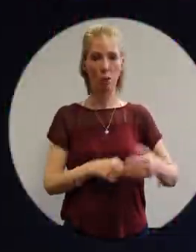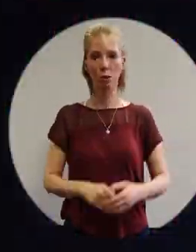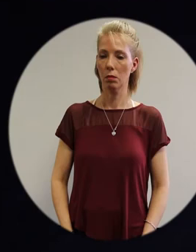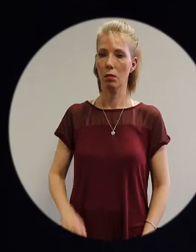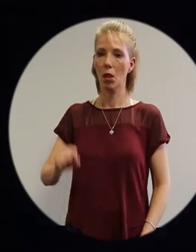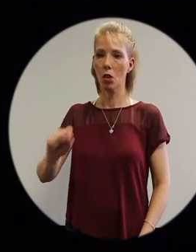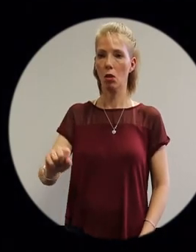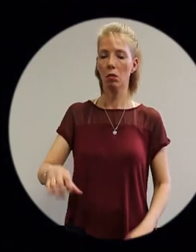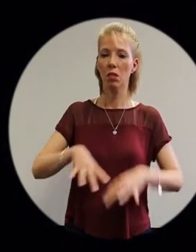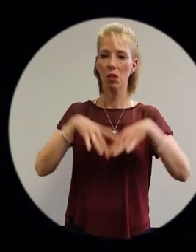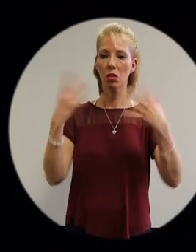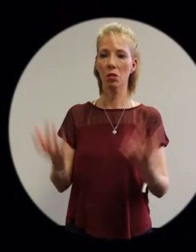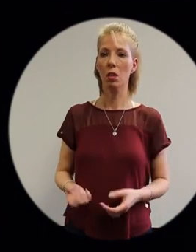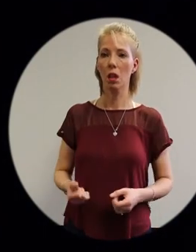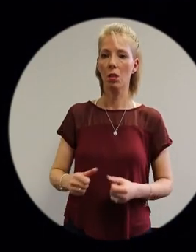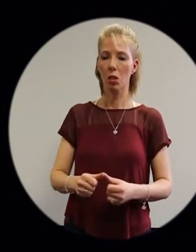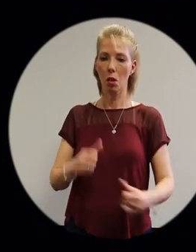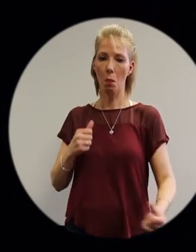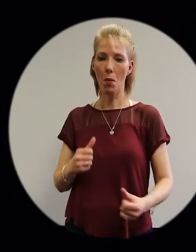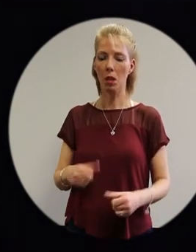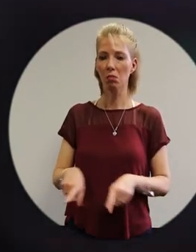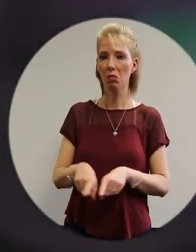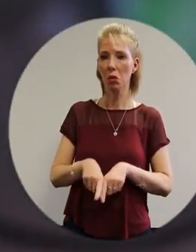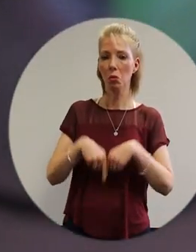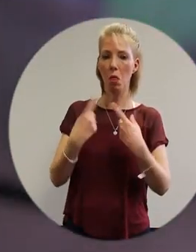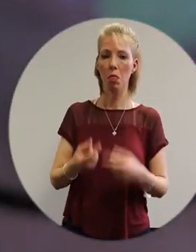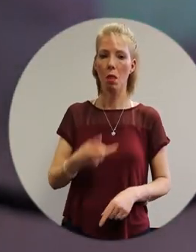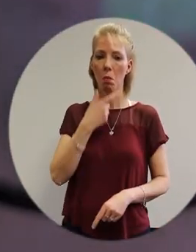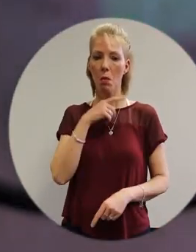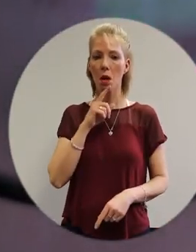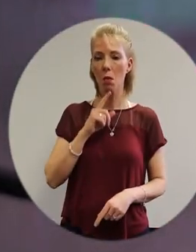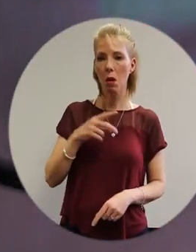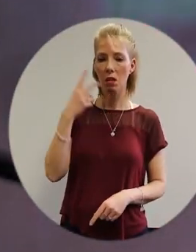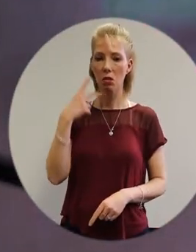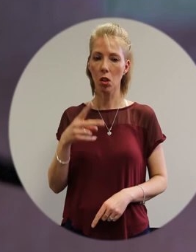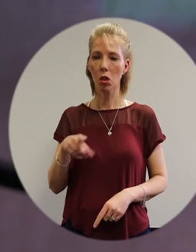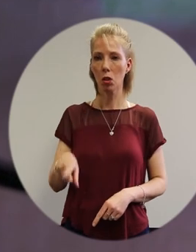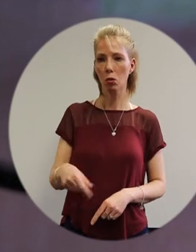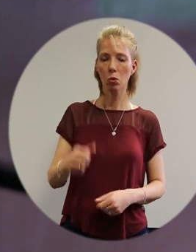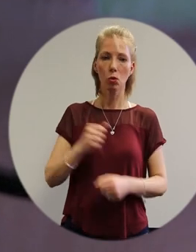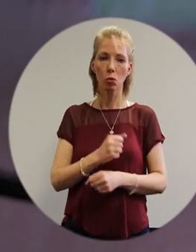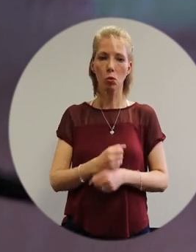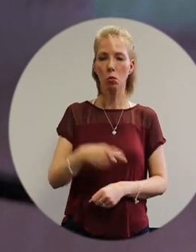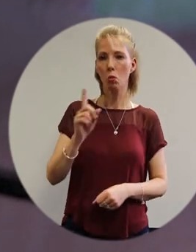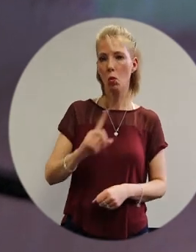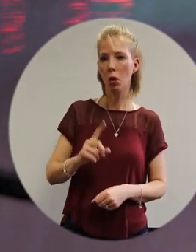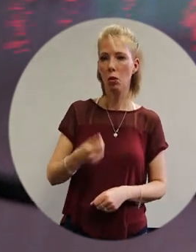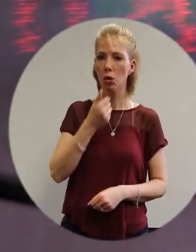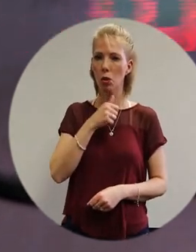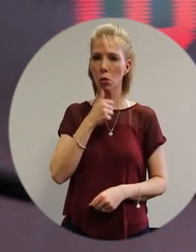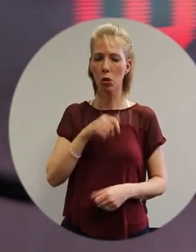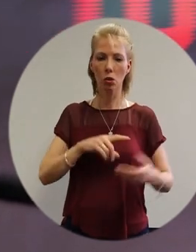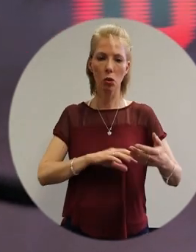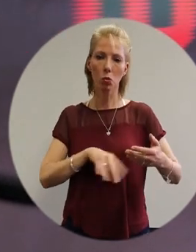Your internet company, device provider, website operator, even others can see what you are doing when you are using electronic